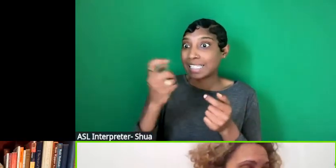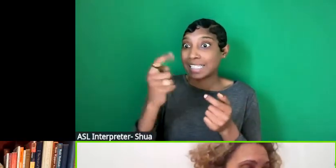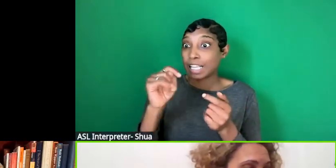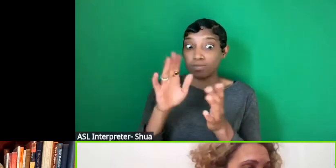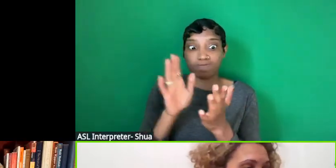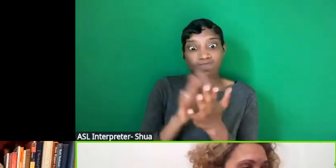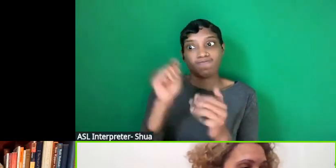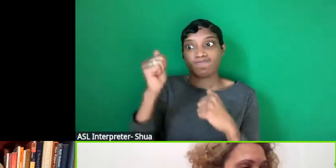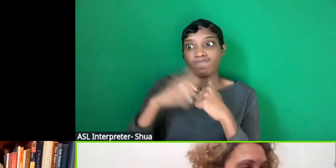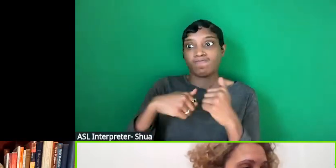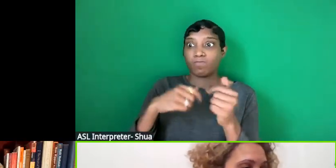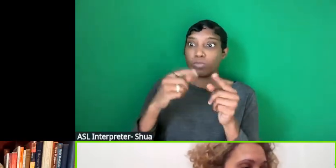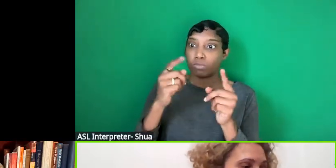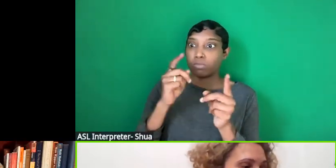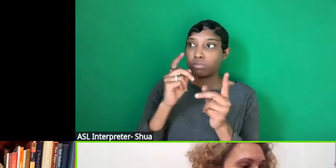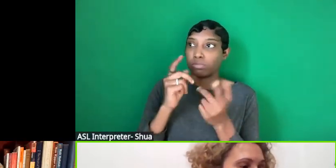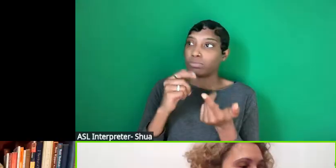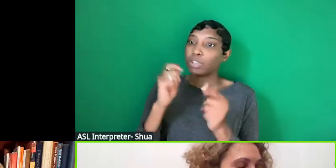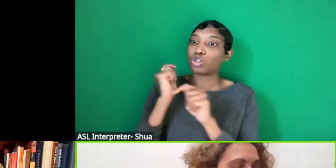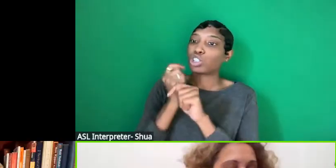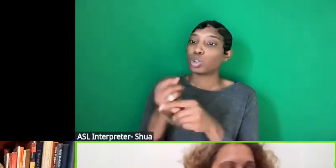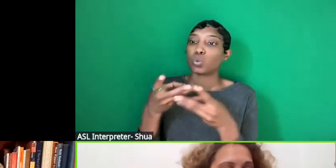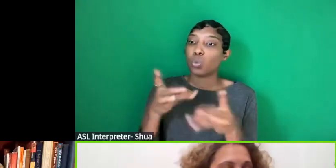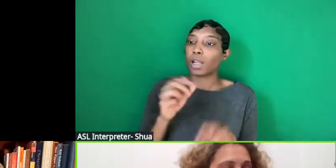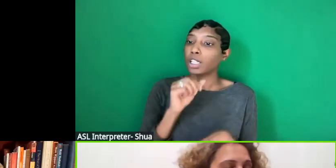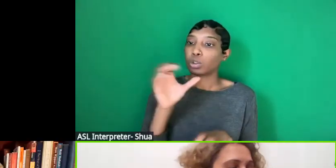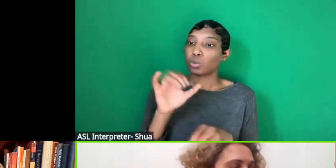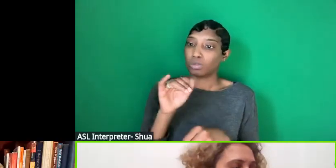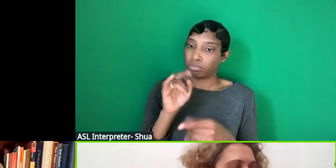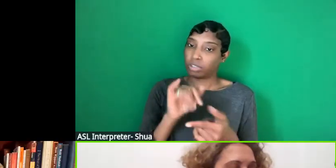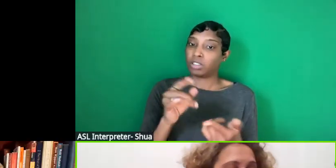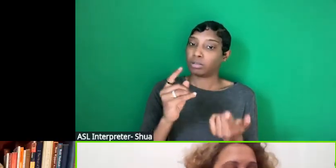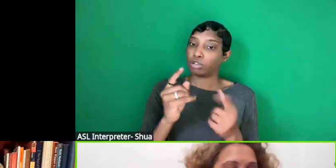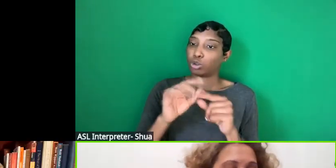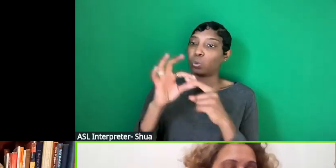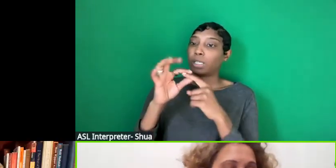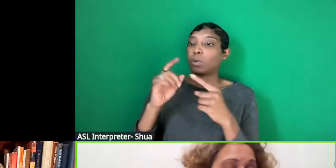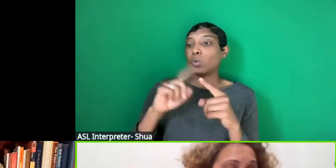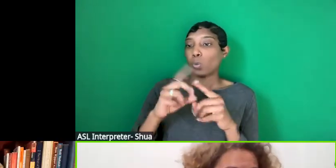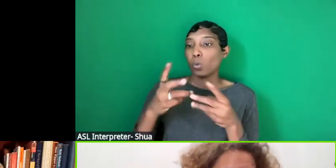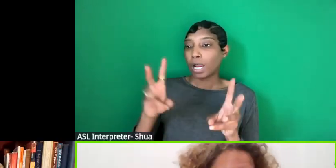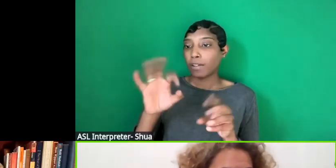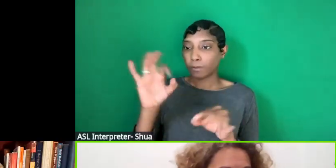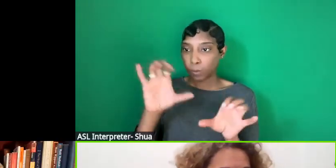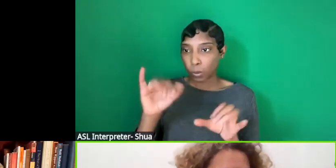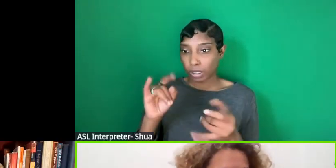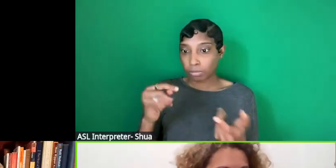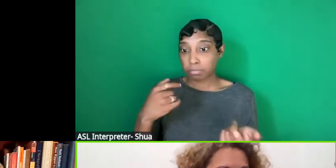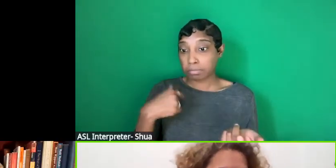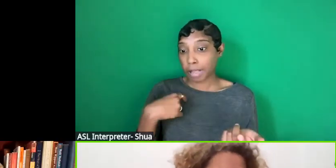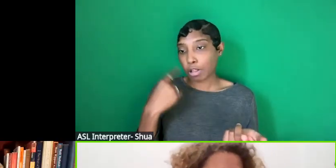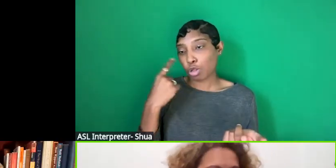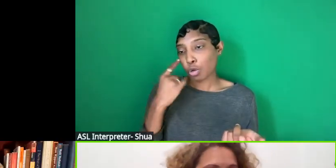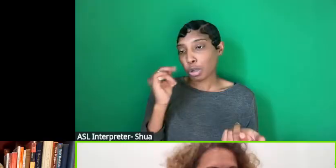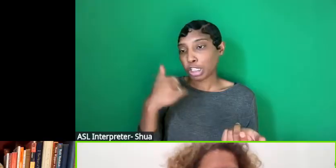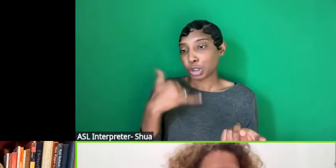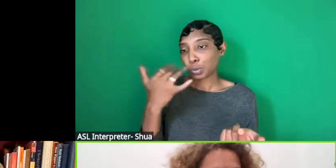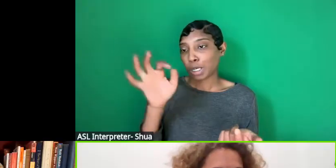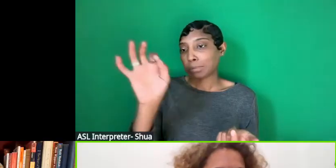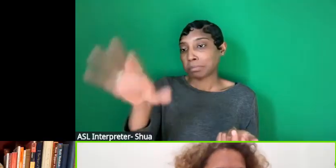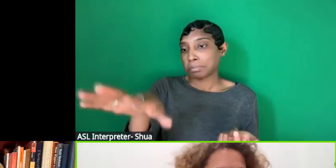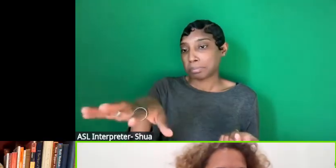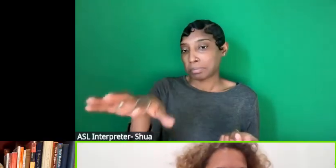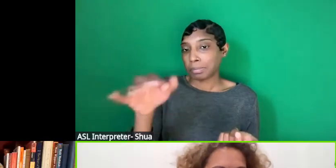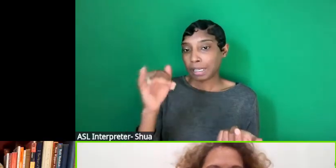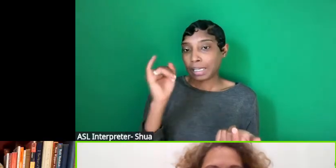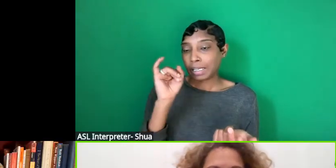then you can still kind of add more to the places that it isn't, you know, it's not complete. So I'm just going to move that on the side over here